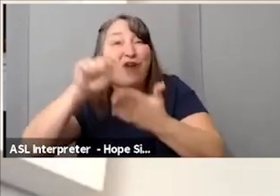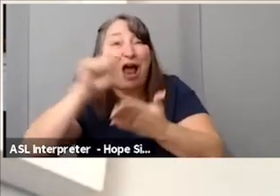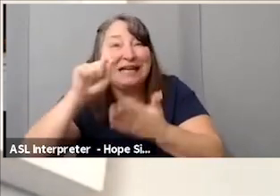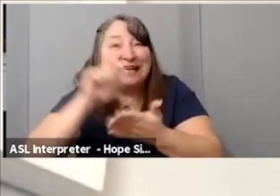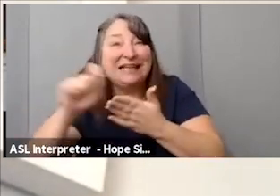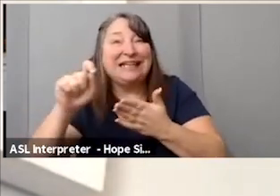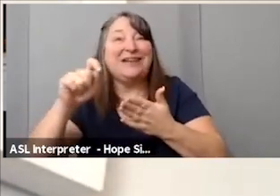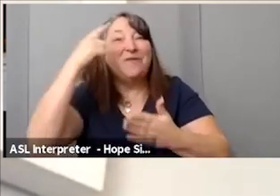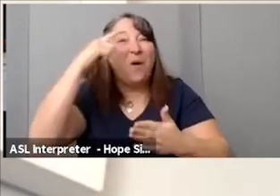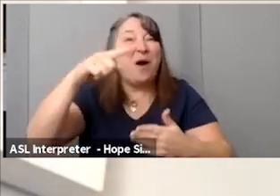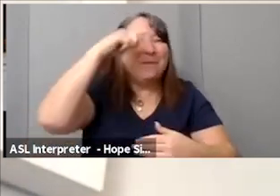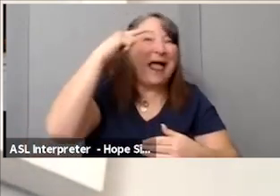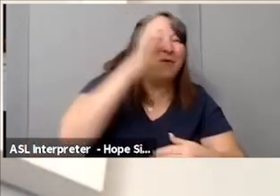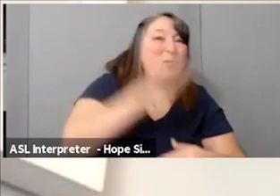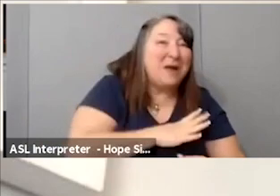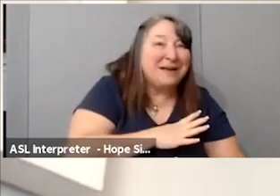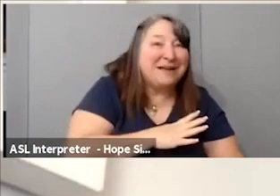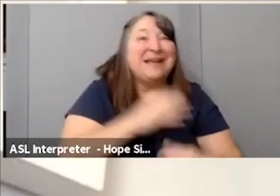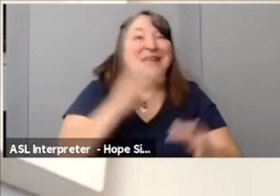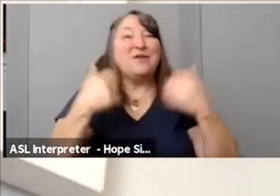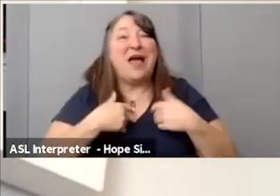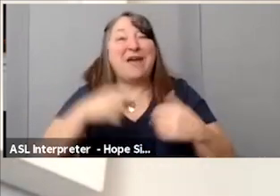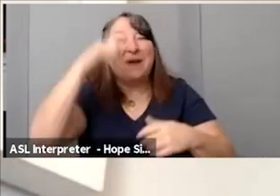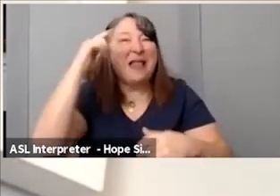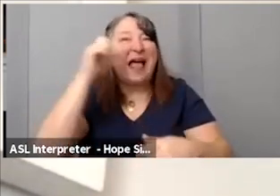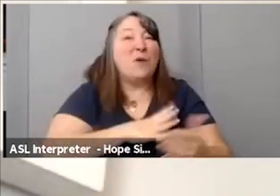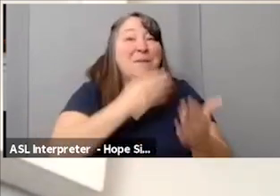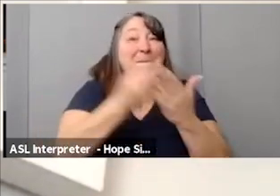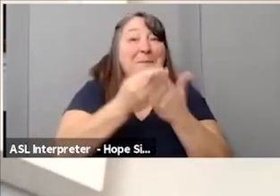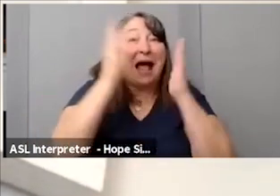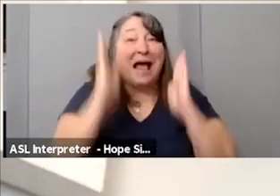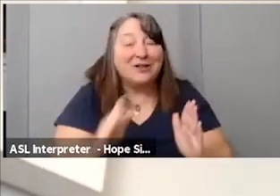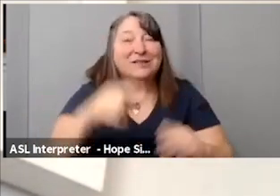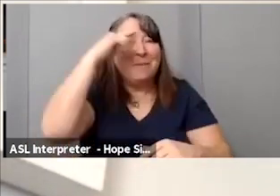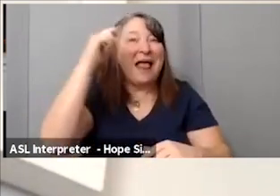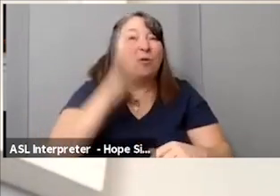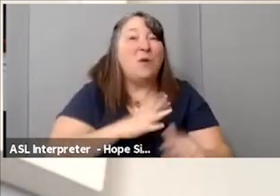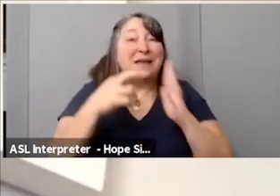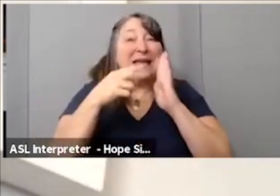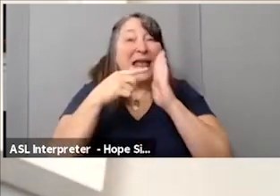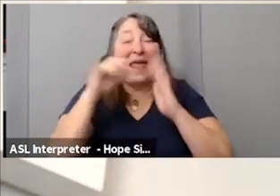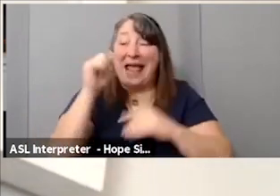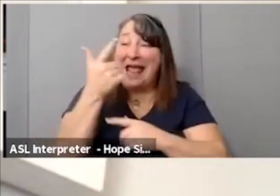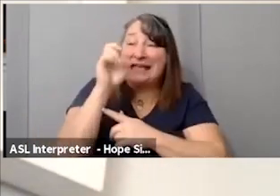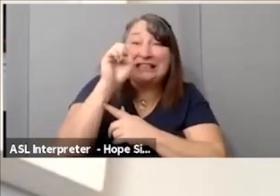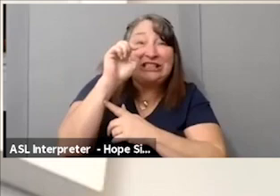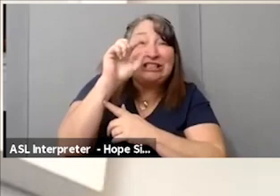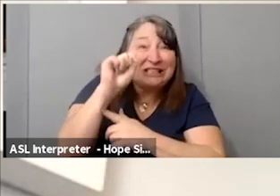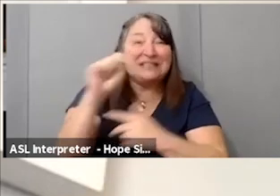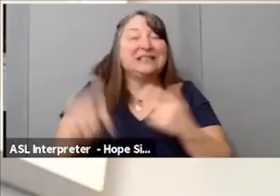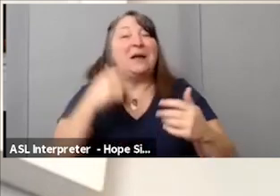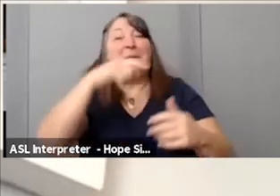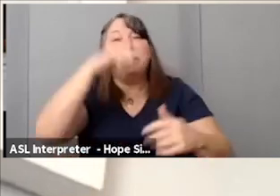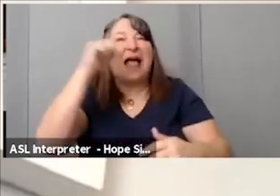represents Black women, if you have Black women buyers, if you have Black women agents, if you have Black women